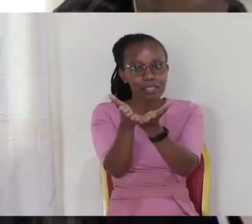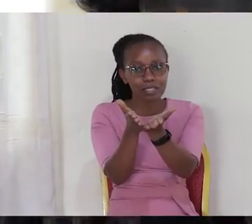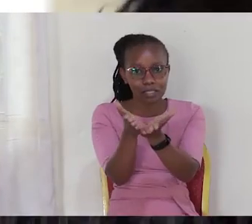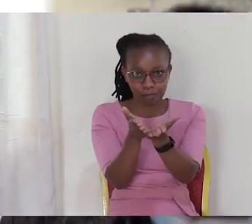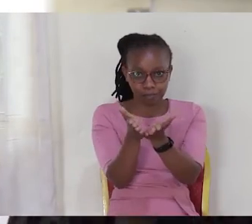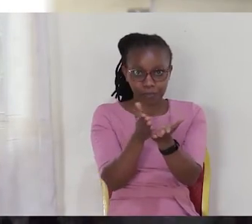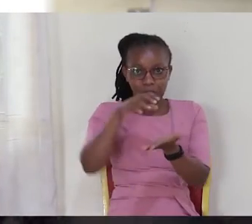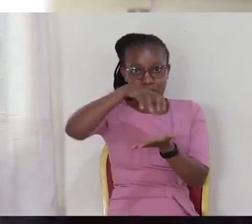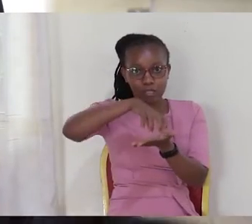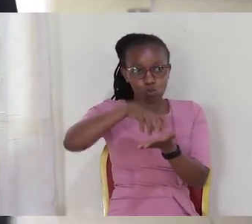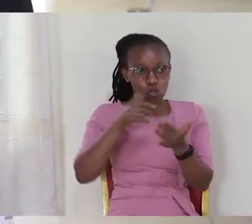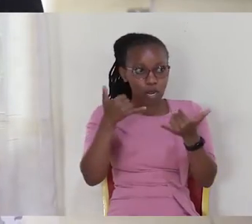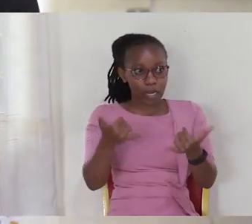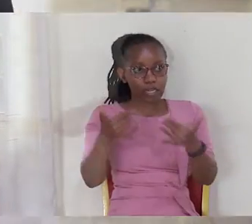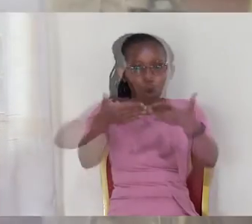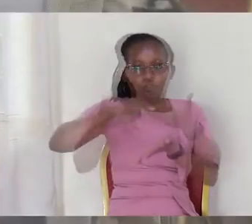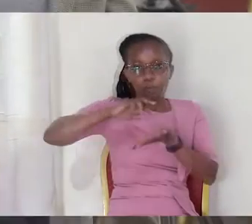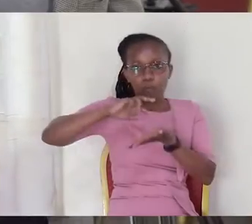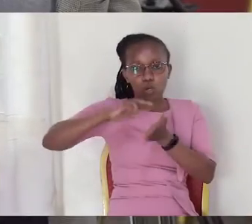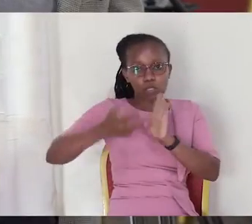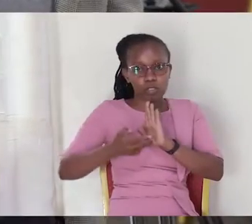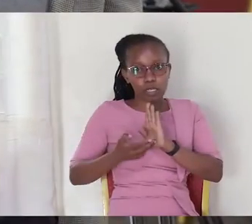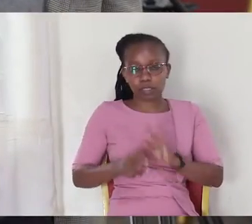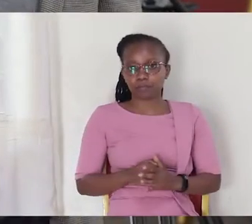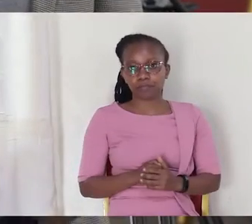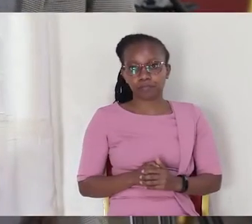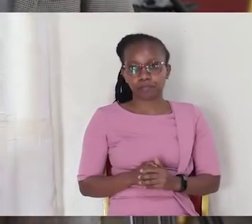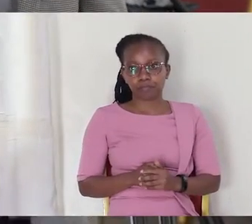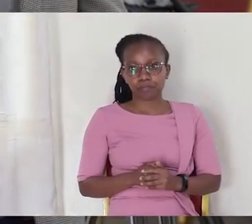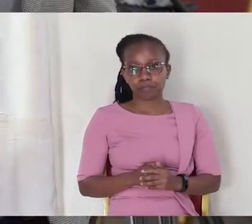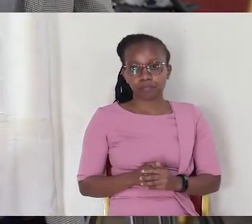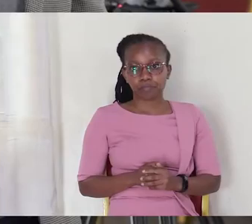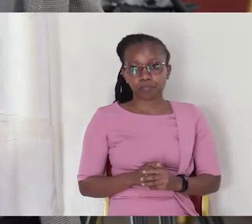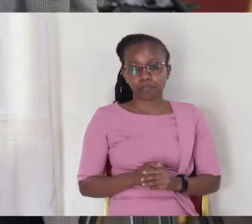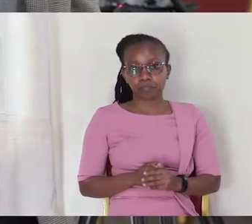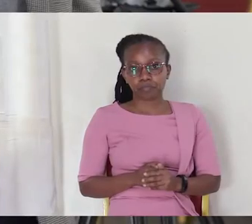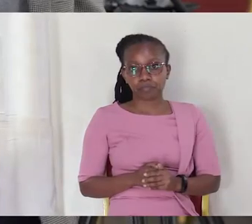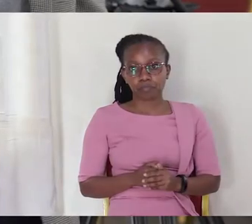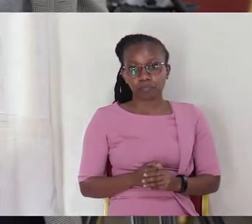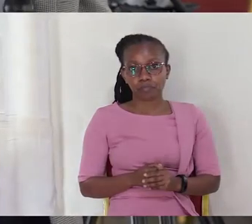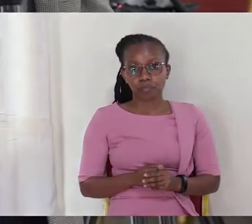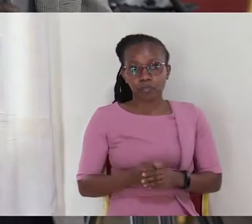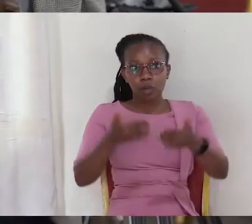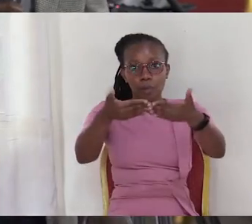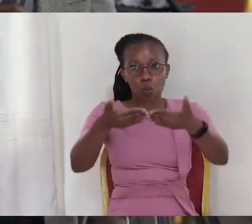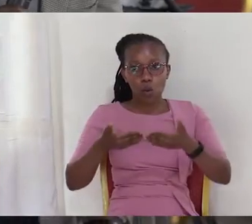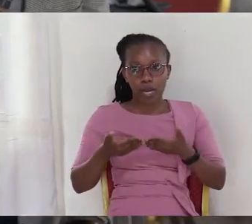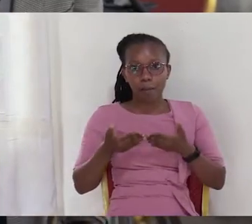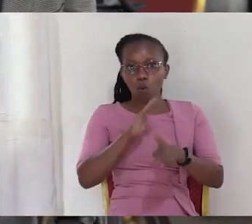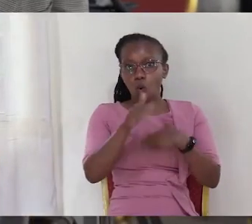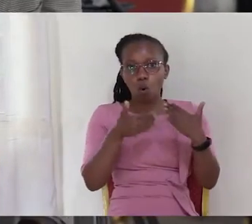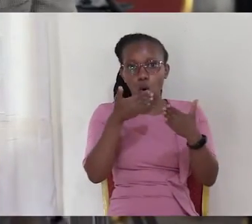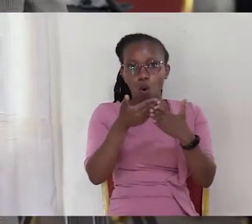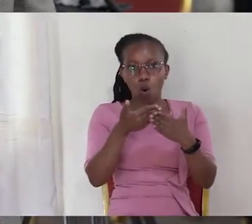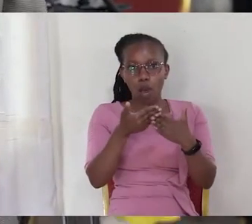existing situations. Welcome, Davis. I wish to take this opportunity to welcome all of us